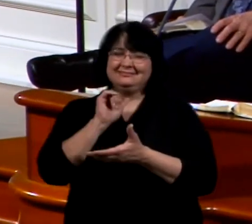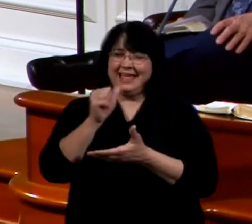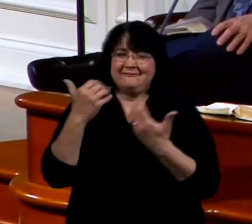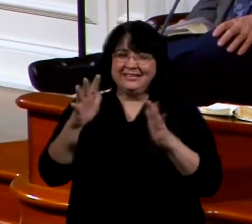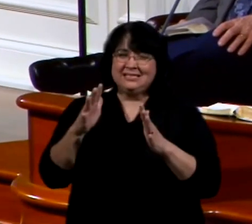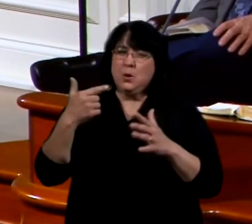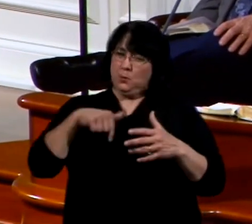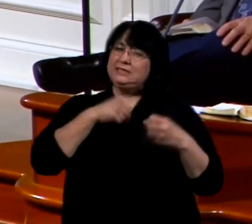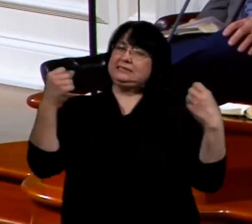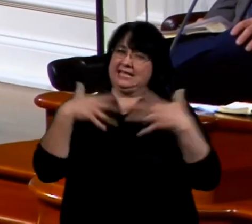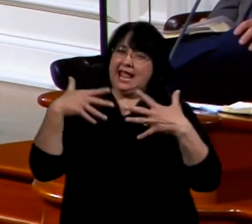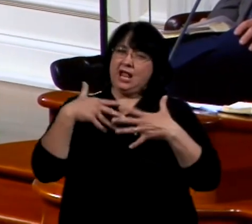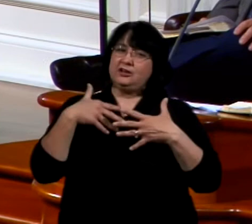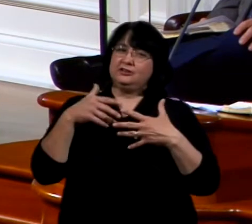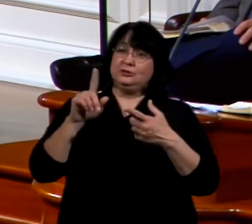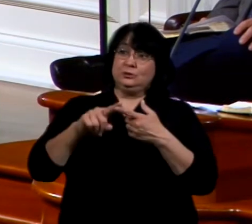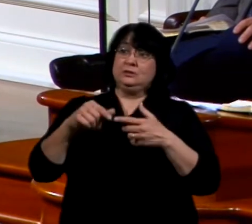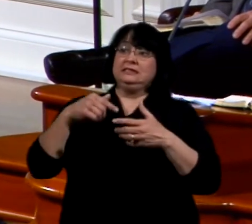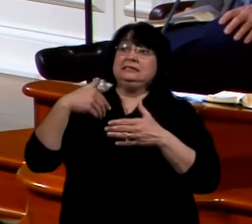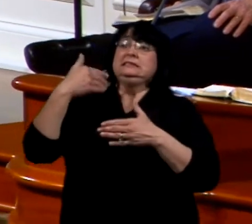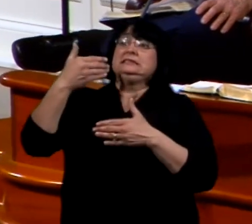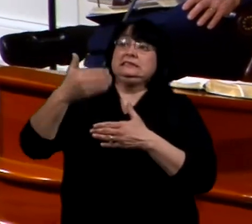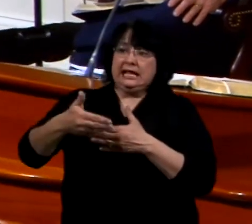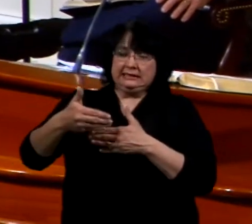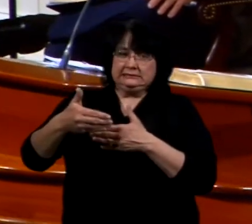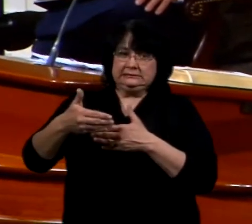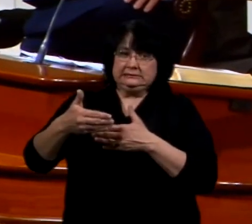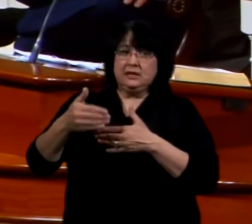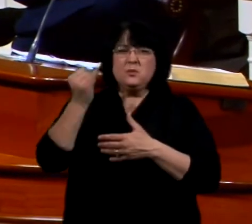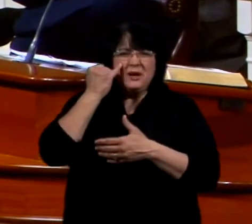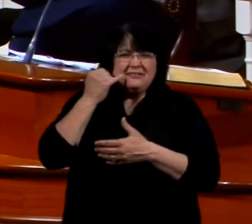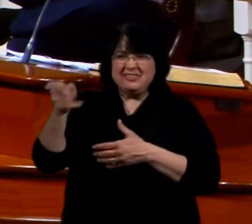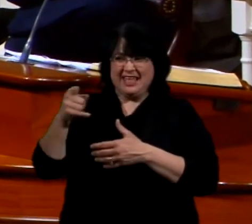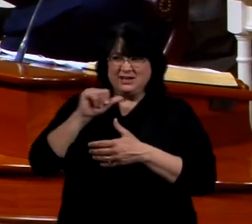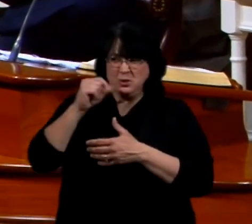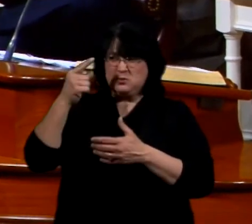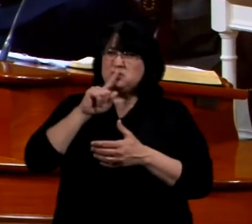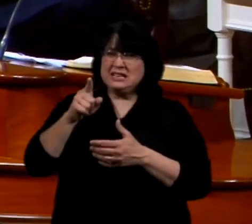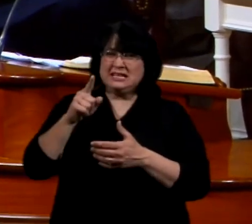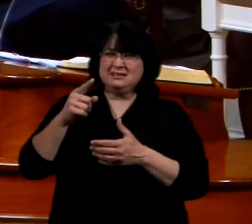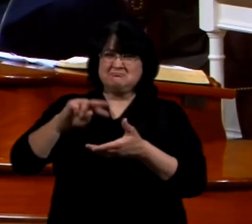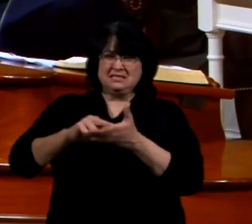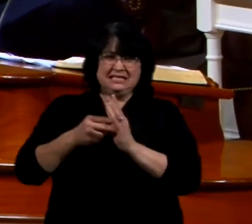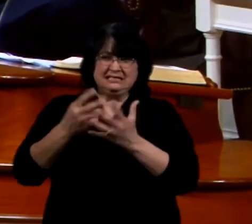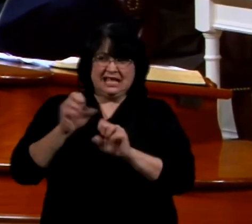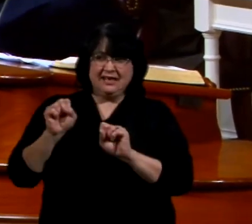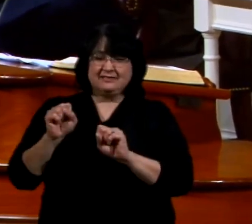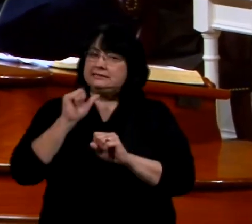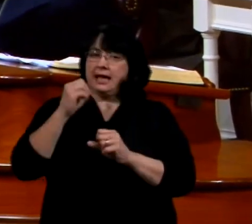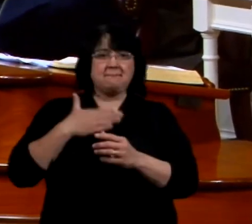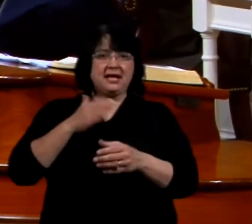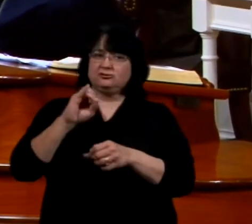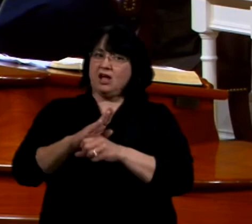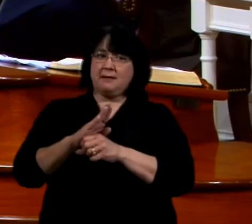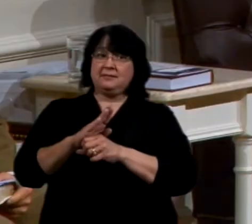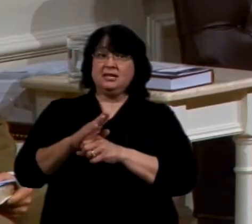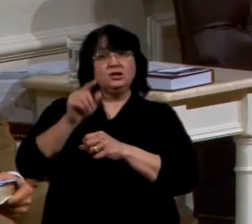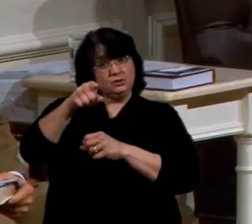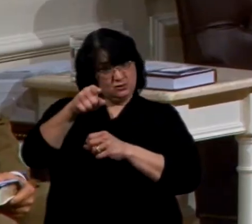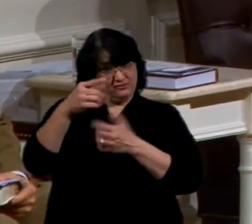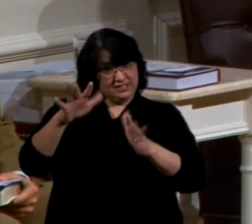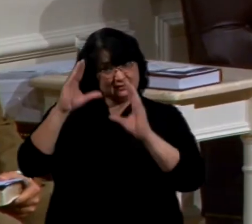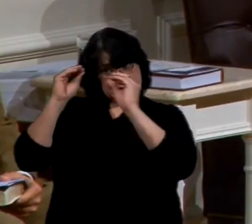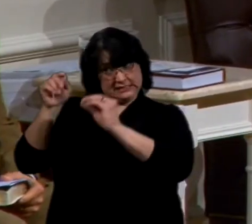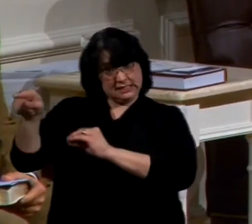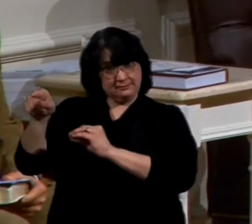We're scared, fearful to go to the next. Well, what if they don't mean it? We're going to deal with that, but that's not my job. Have you taught him?